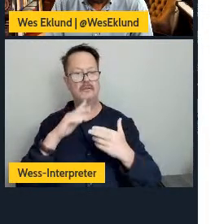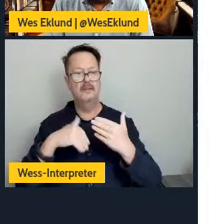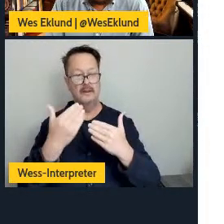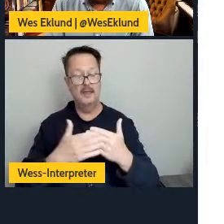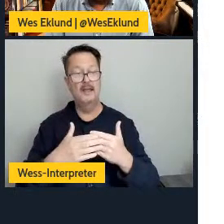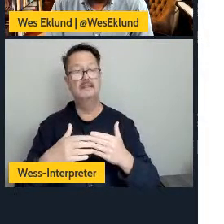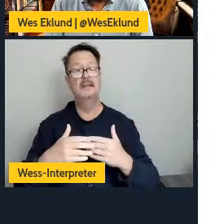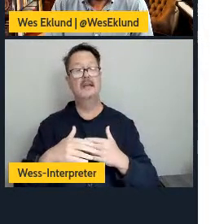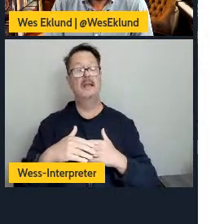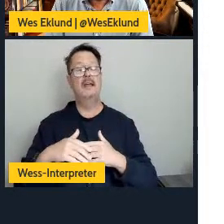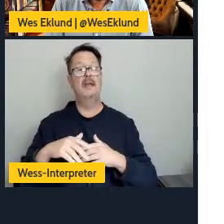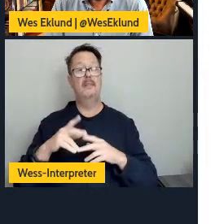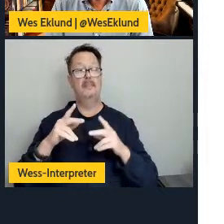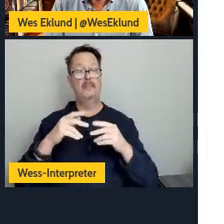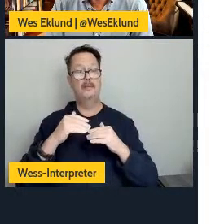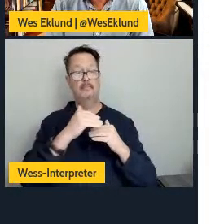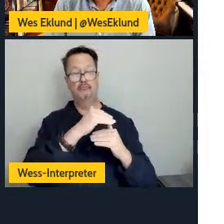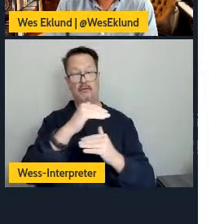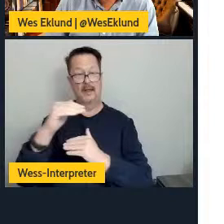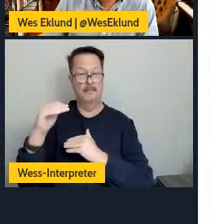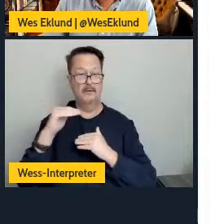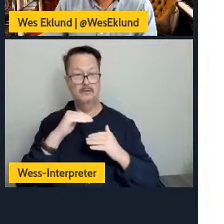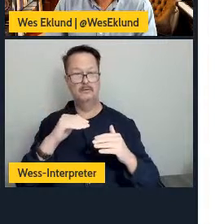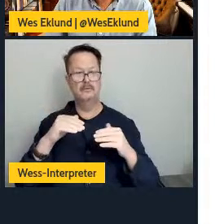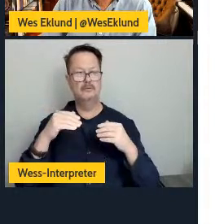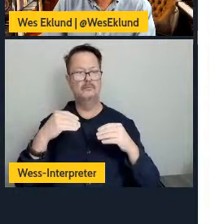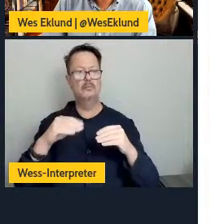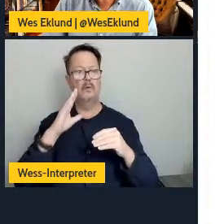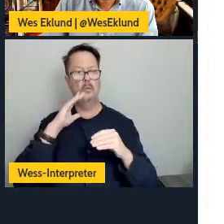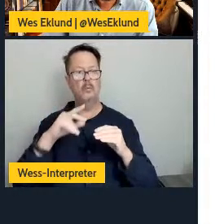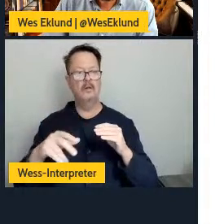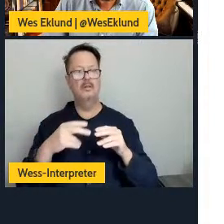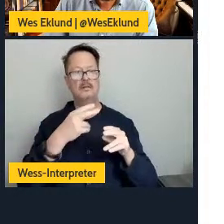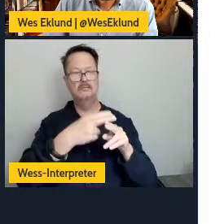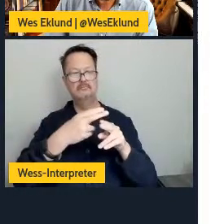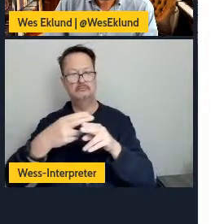is used heavily to reference these resources across the layers.